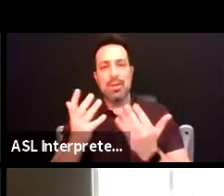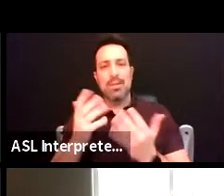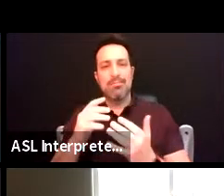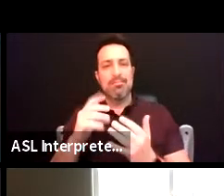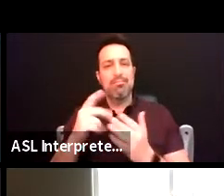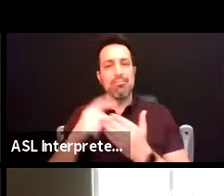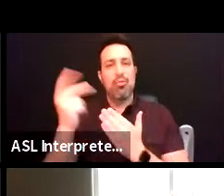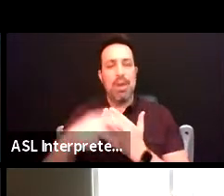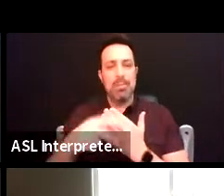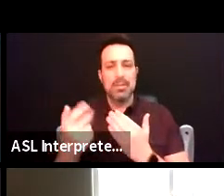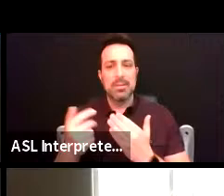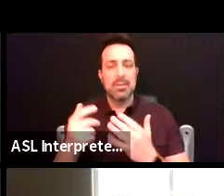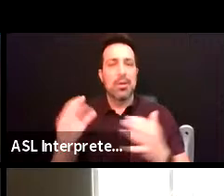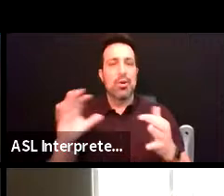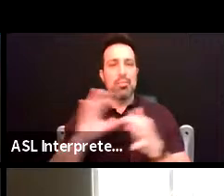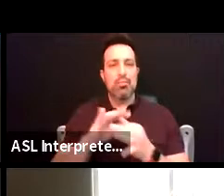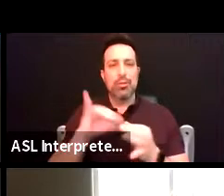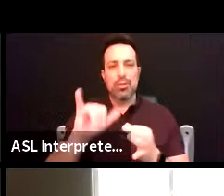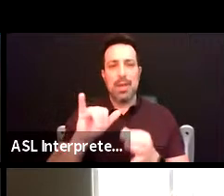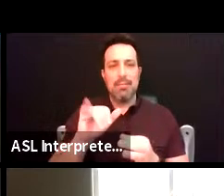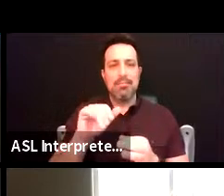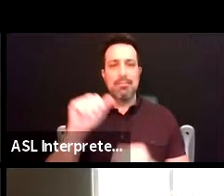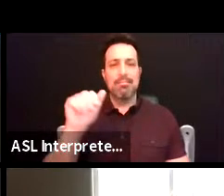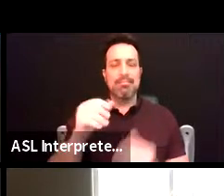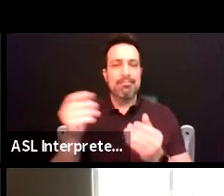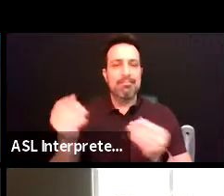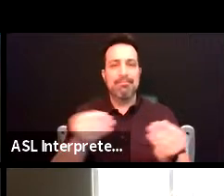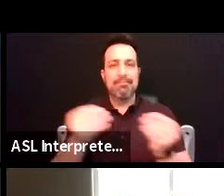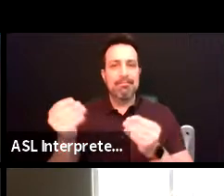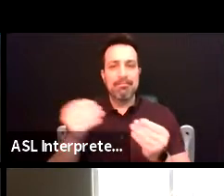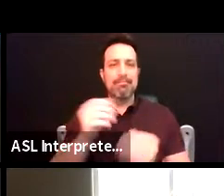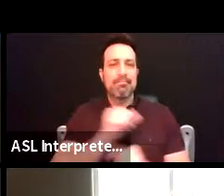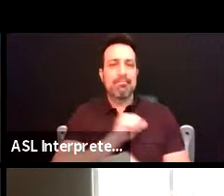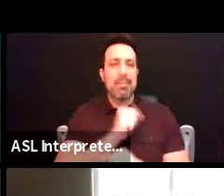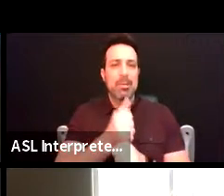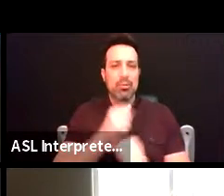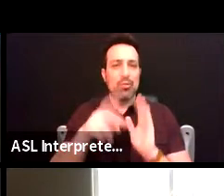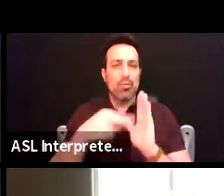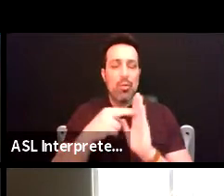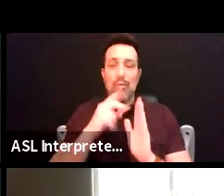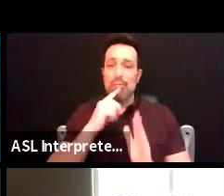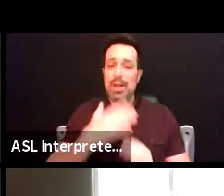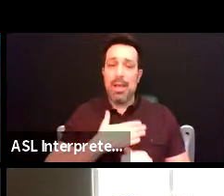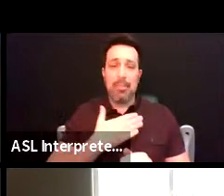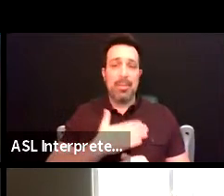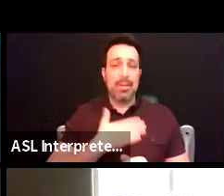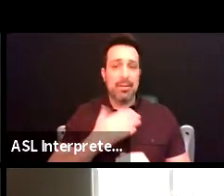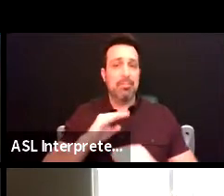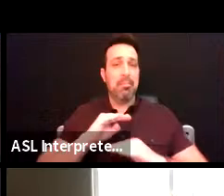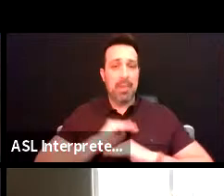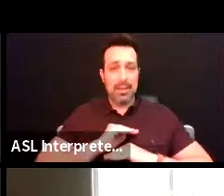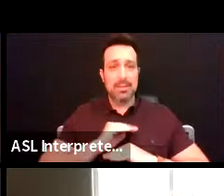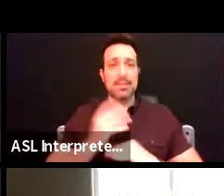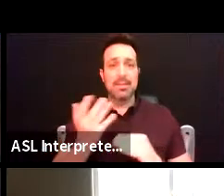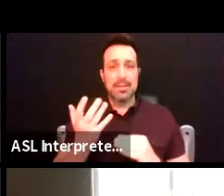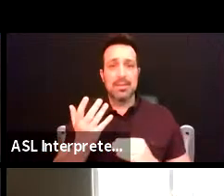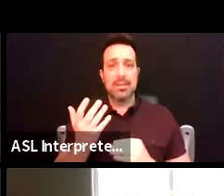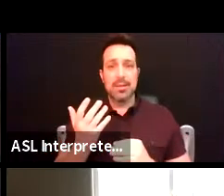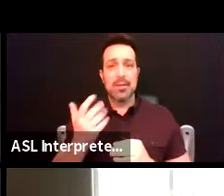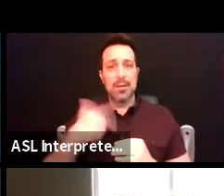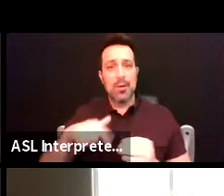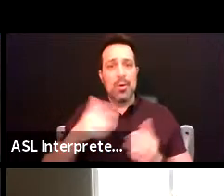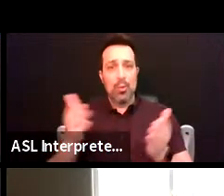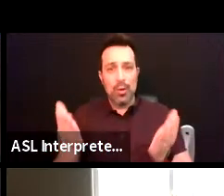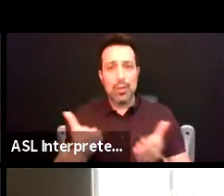then kind of grew into administration roles. And I'm really happy and pleased that we're all